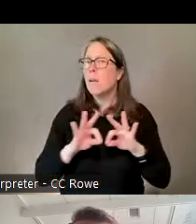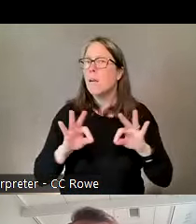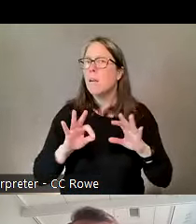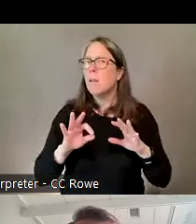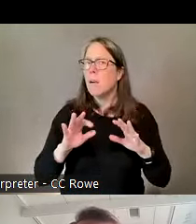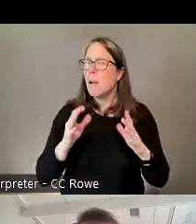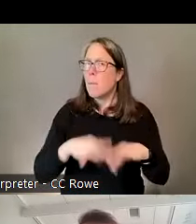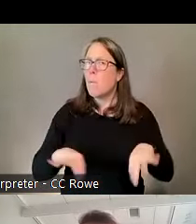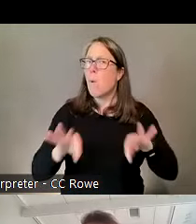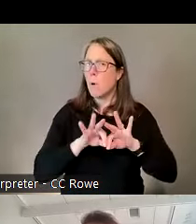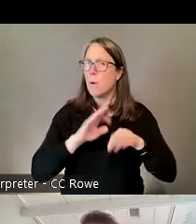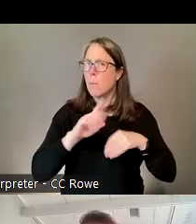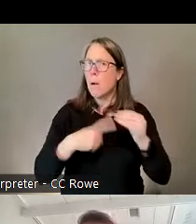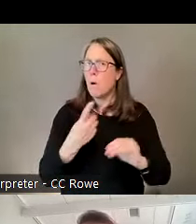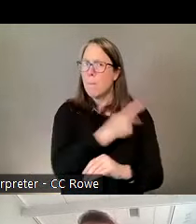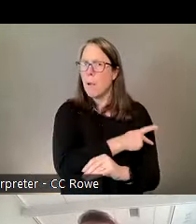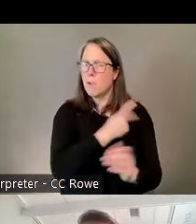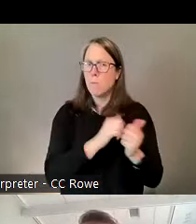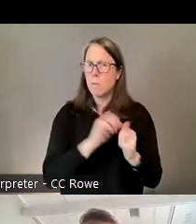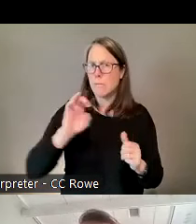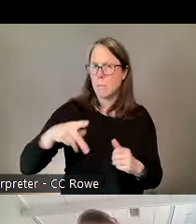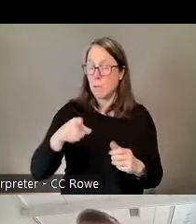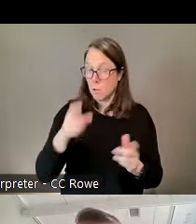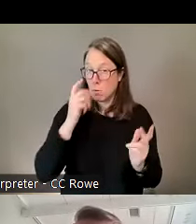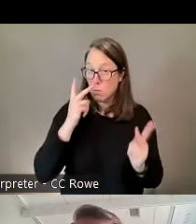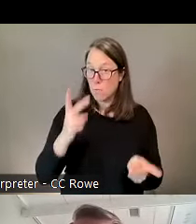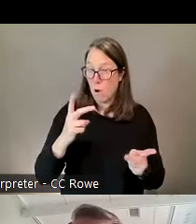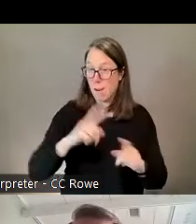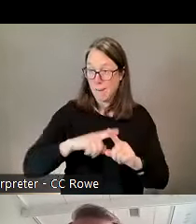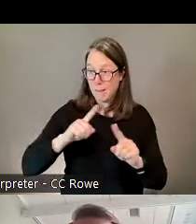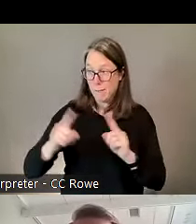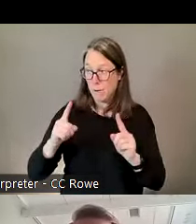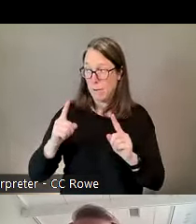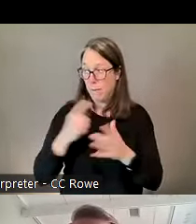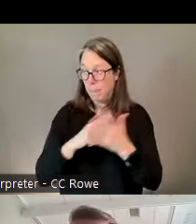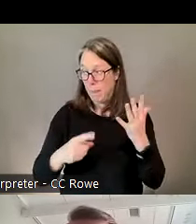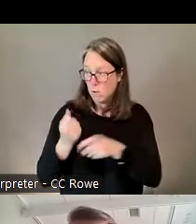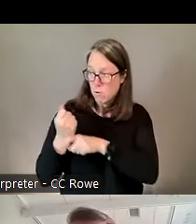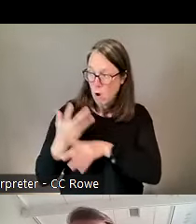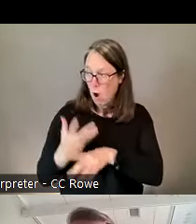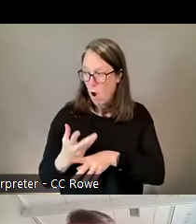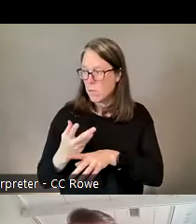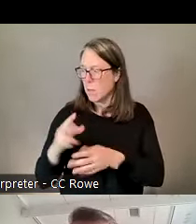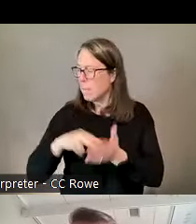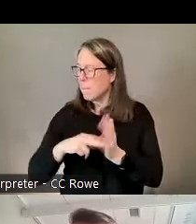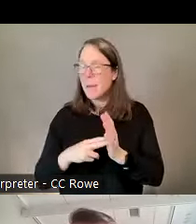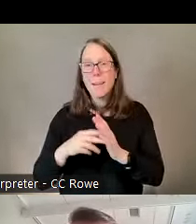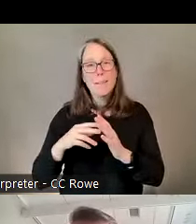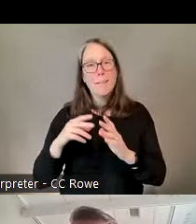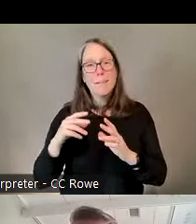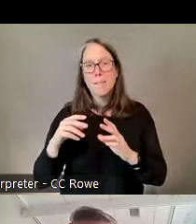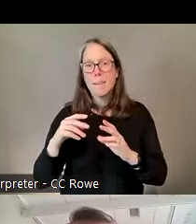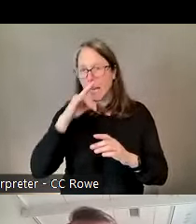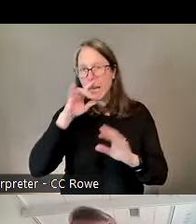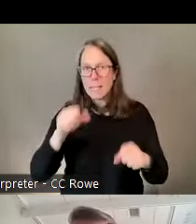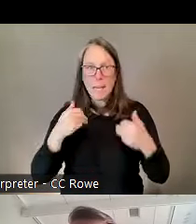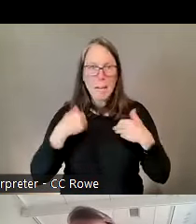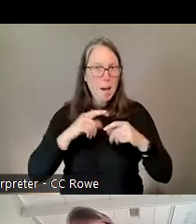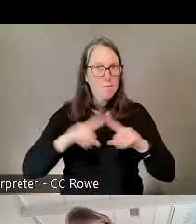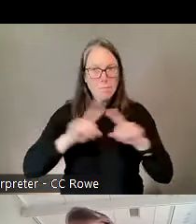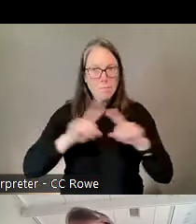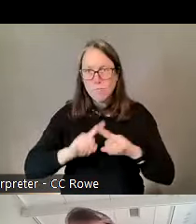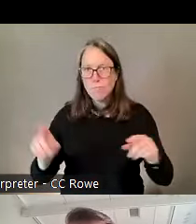from sort of the different types that can occur, can really have a huge range in terms of level of